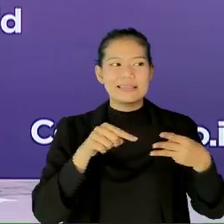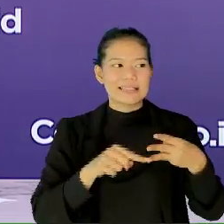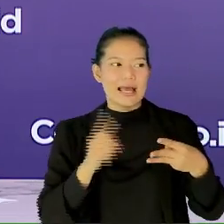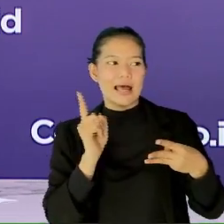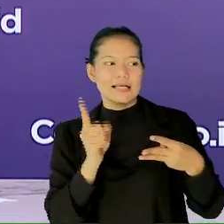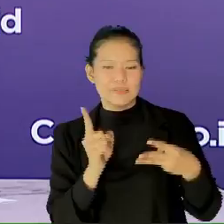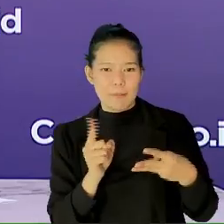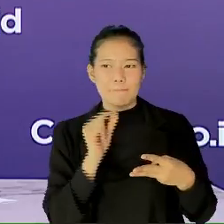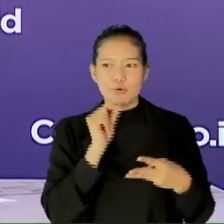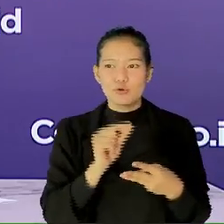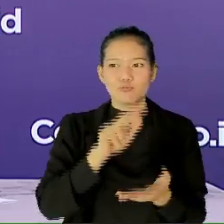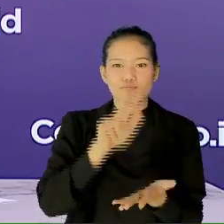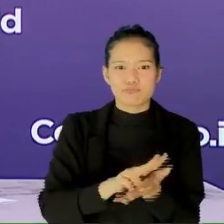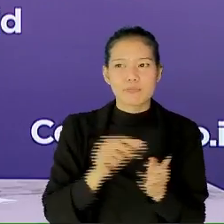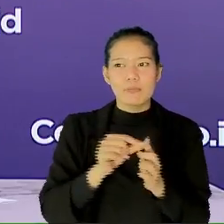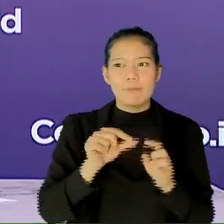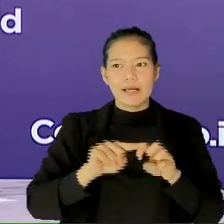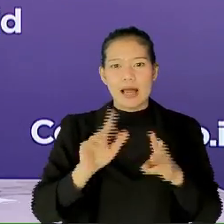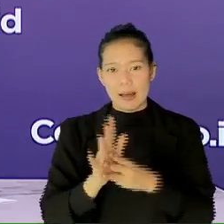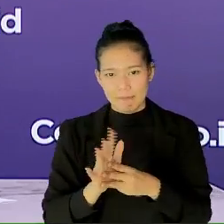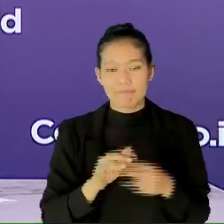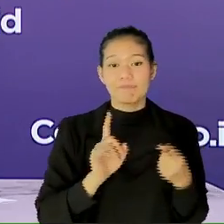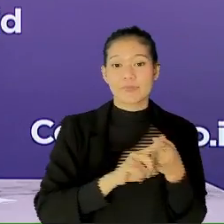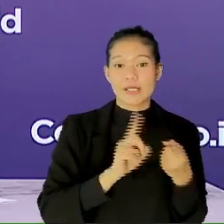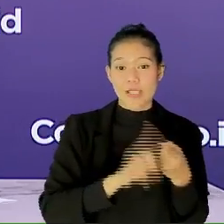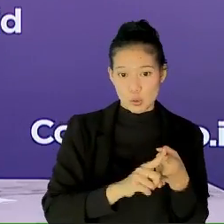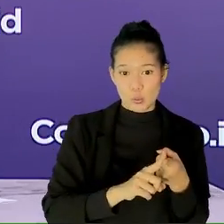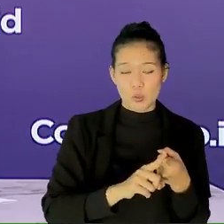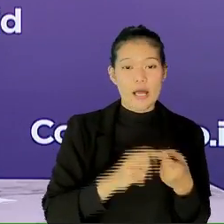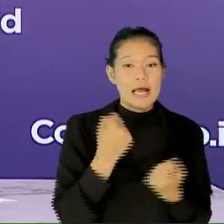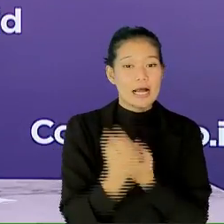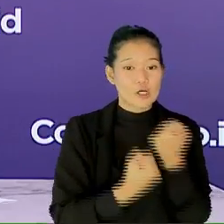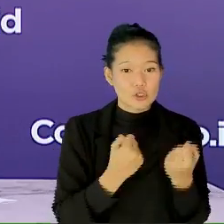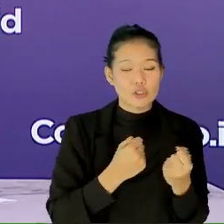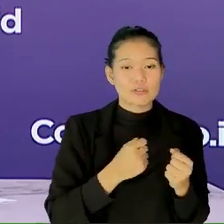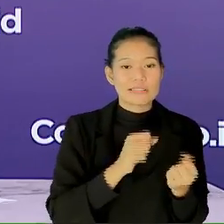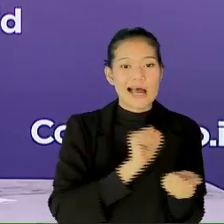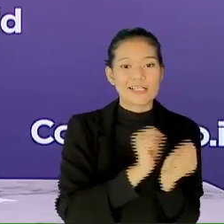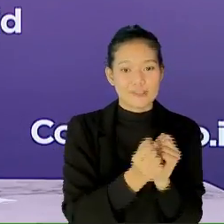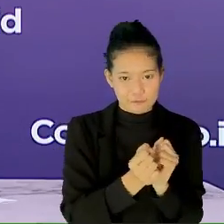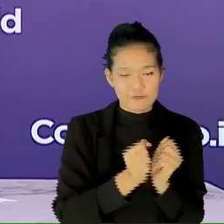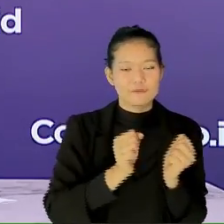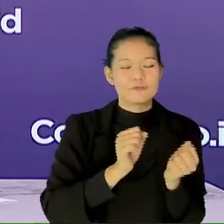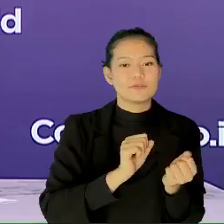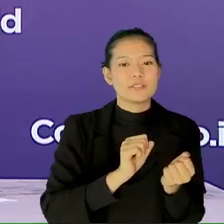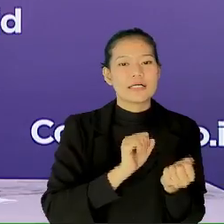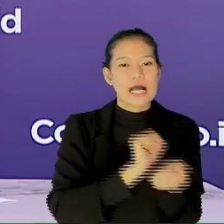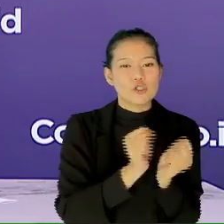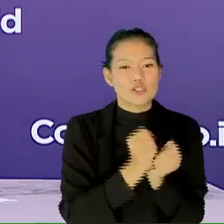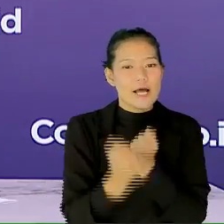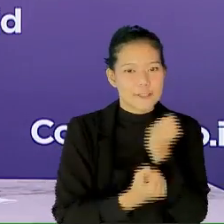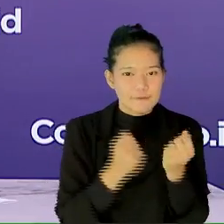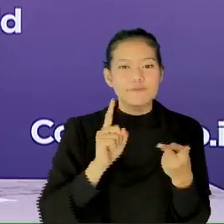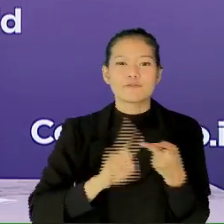into consideration, that is number of confirmed cases, hospital treatment, and also